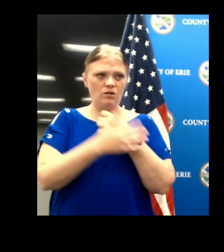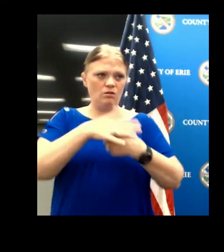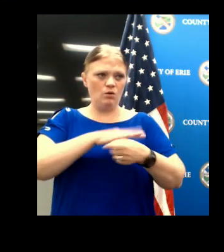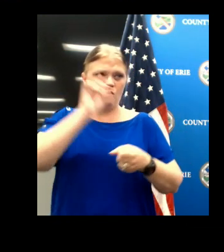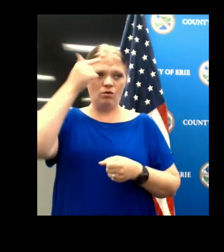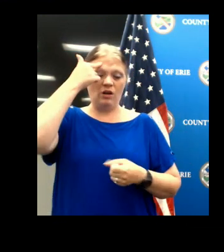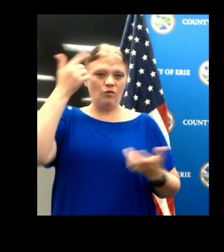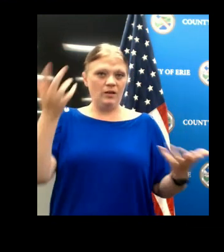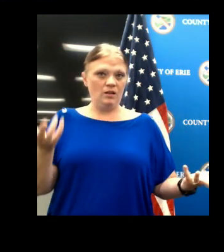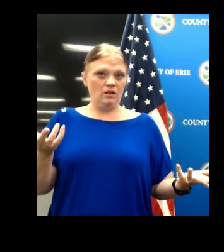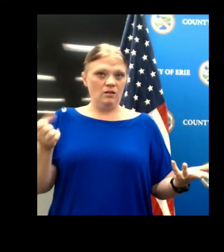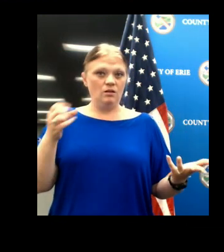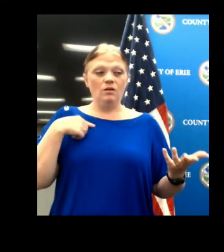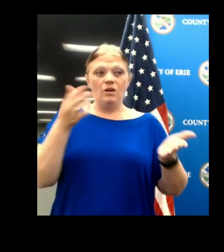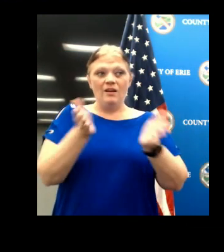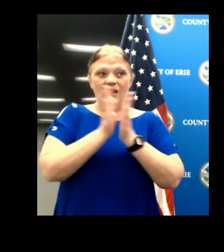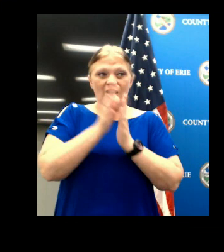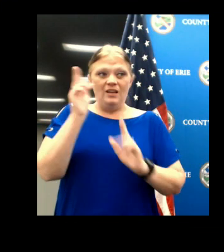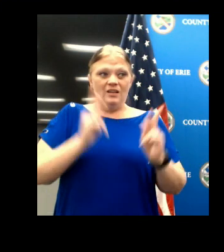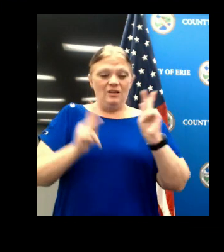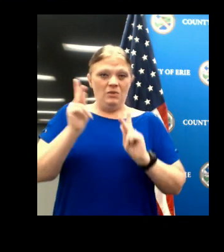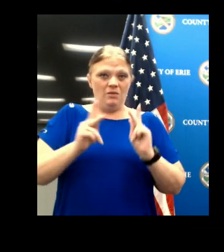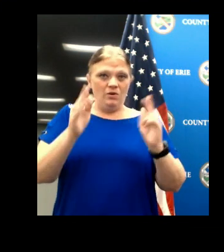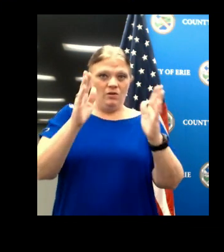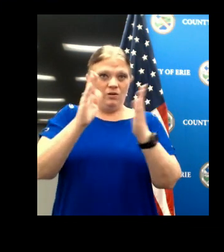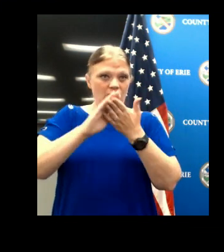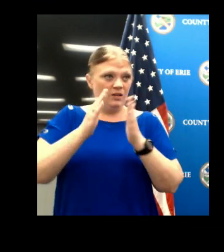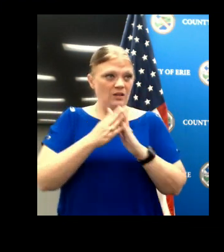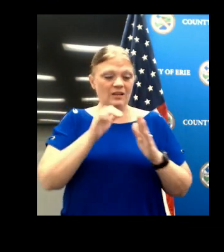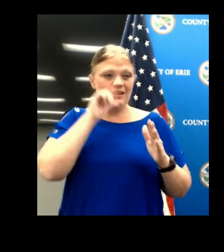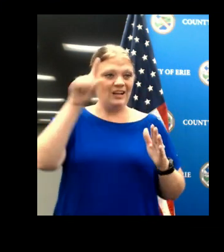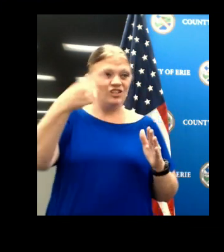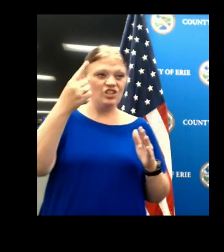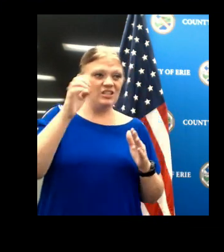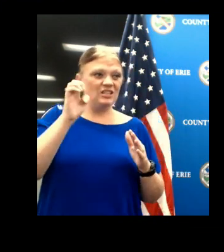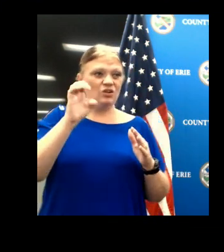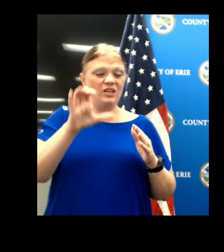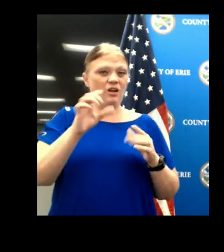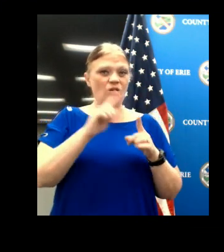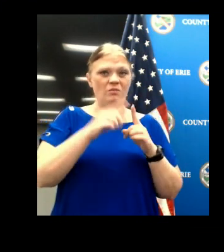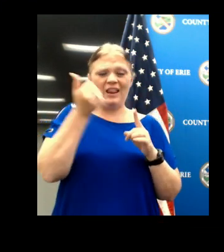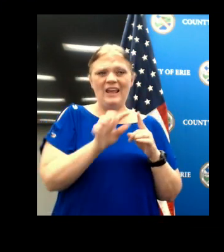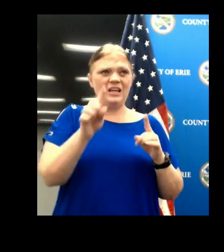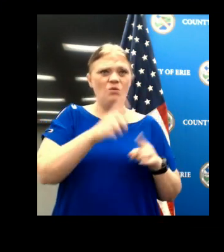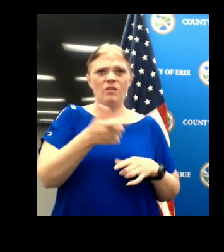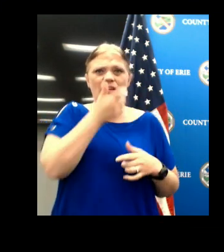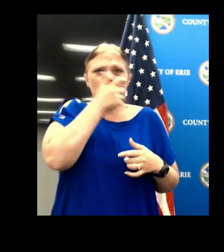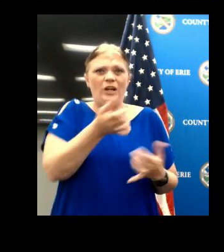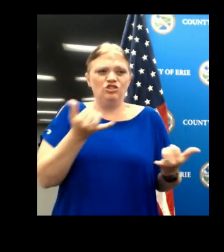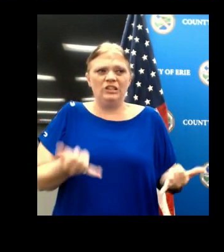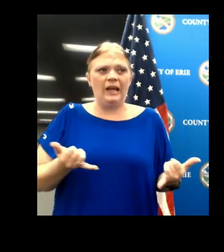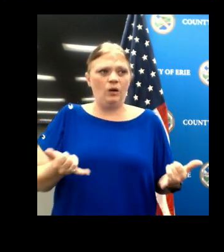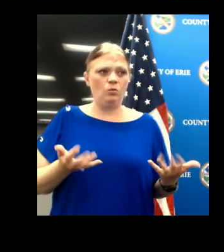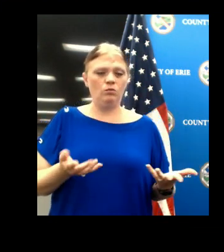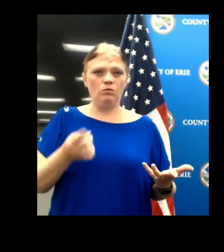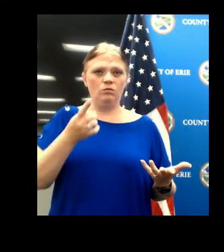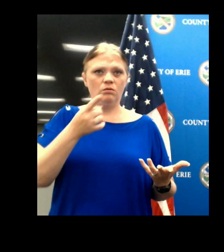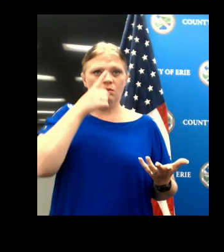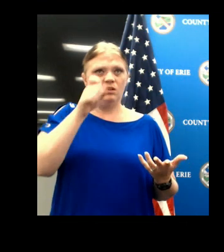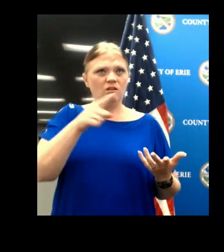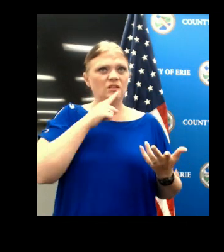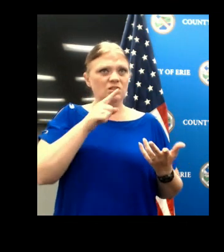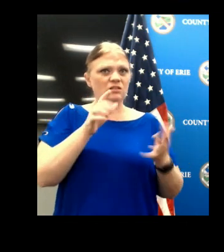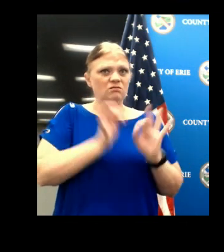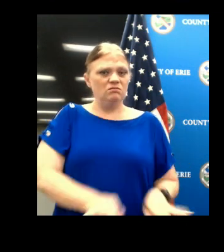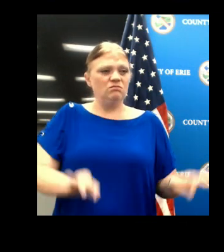governments. So I'm asking the people of our community, and this is not just Erie County, but anybody who's watching this, because this really matters